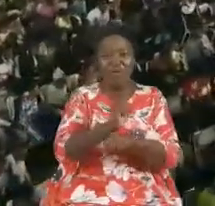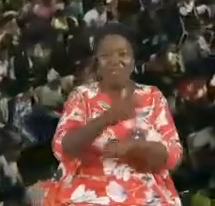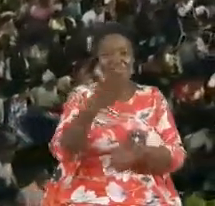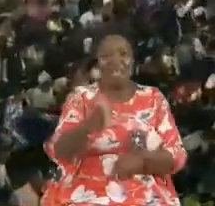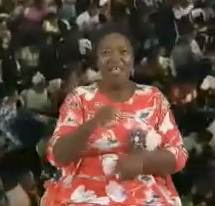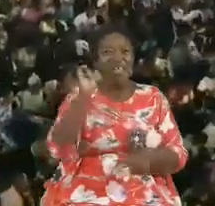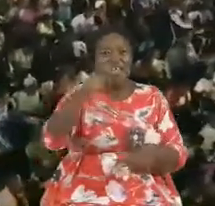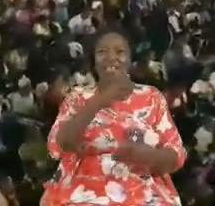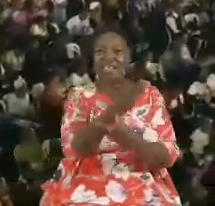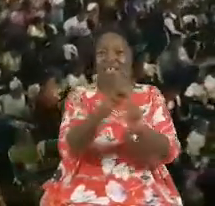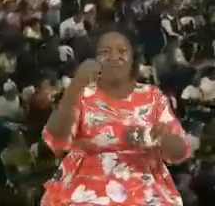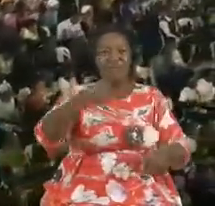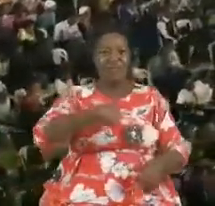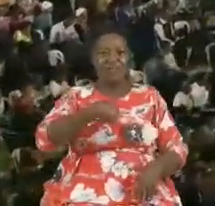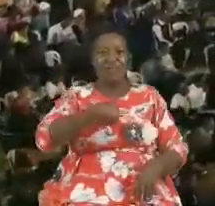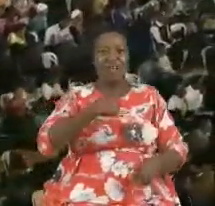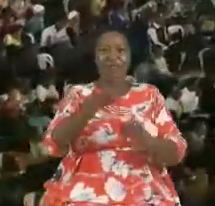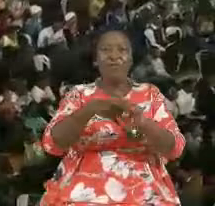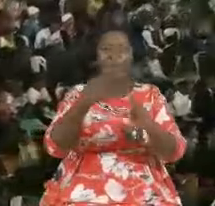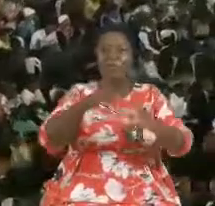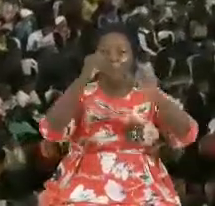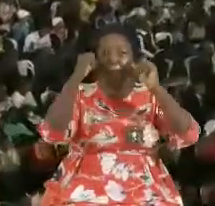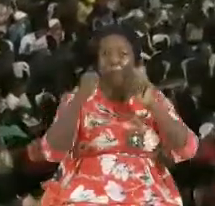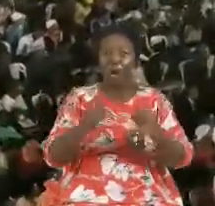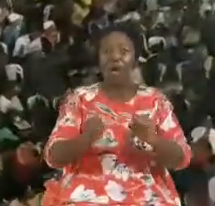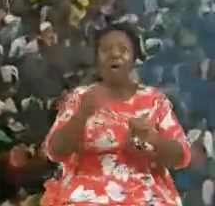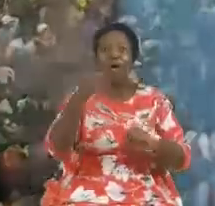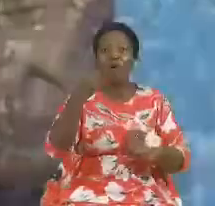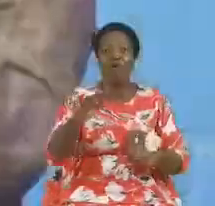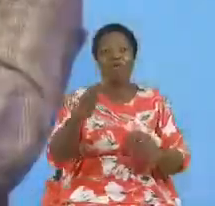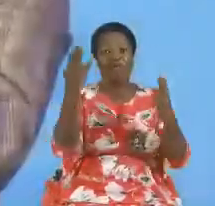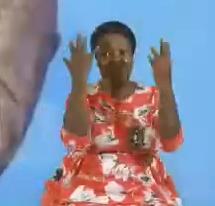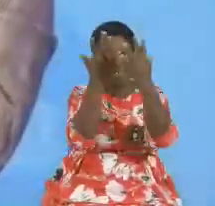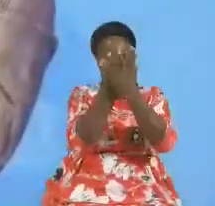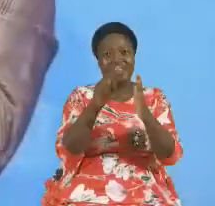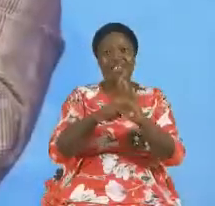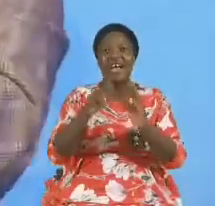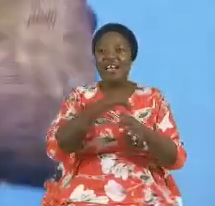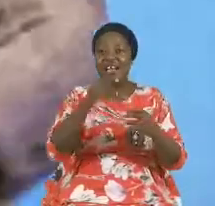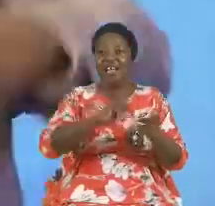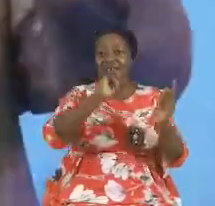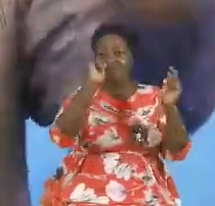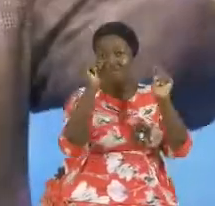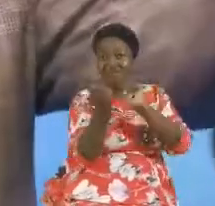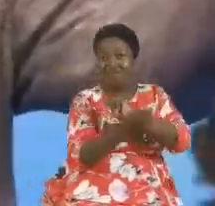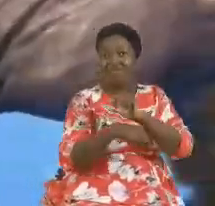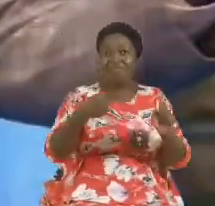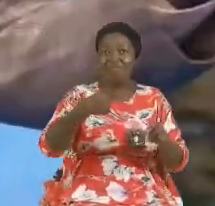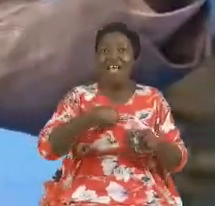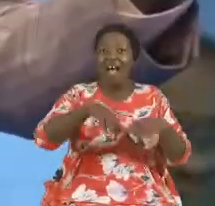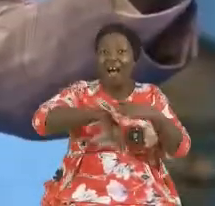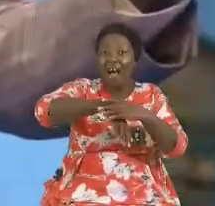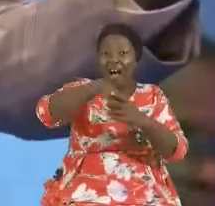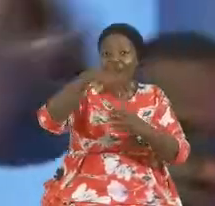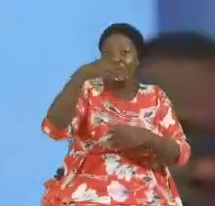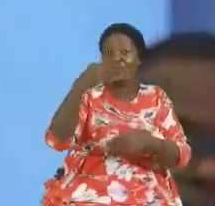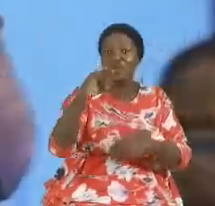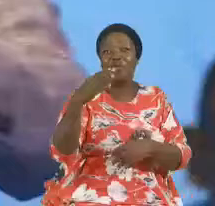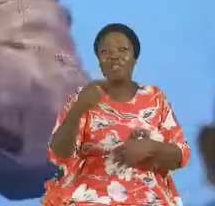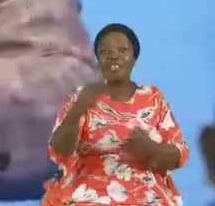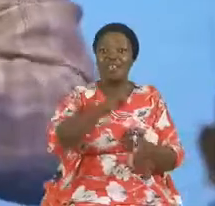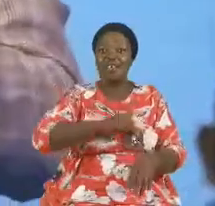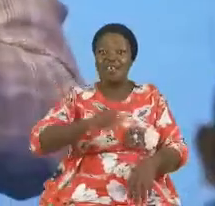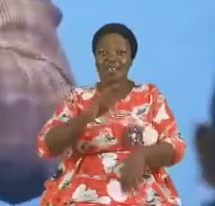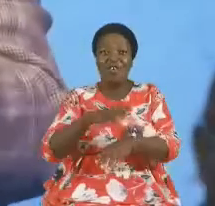those powers of darkness cannot operate there. He has delivered me from the power of darkness, and